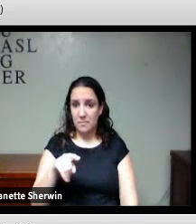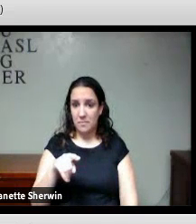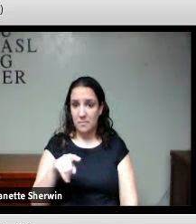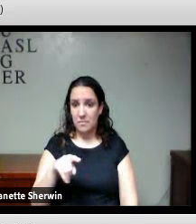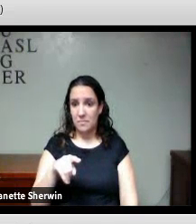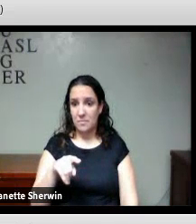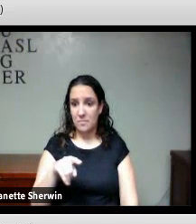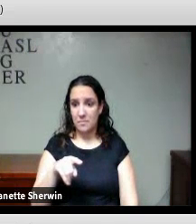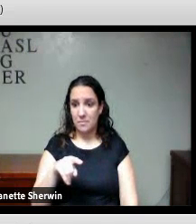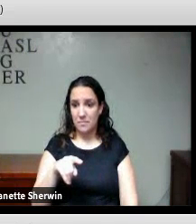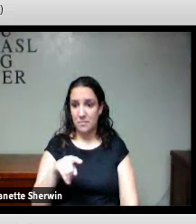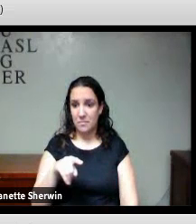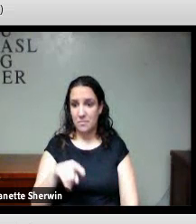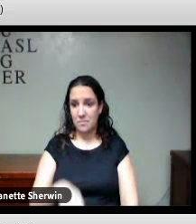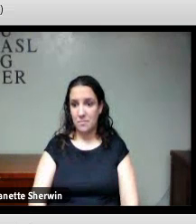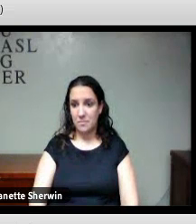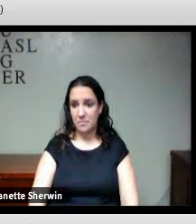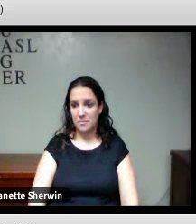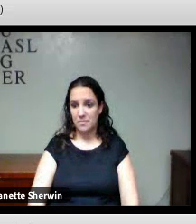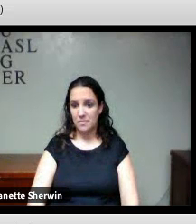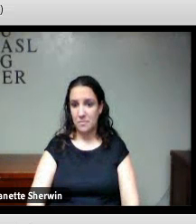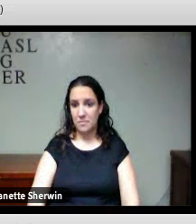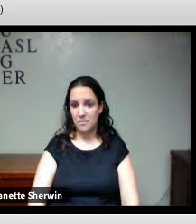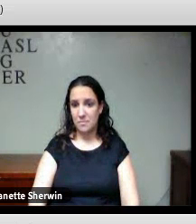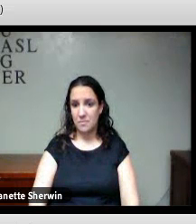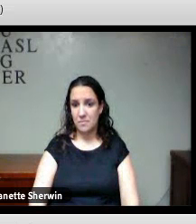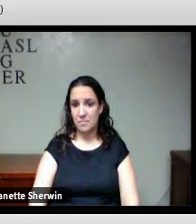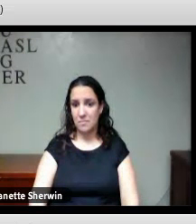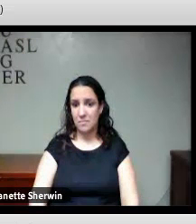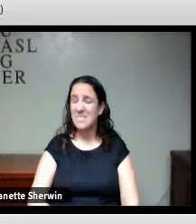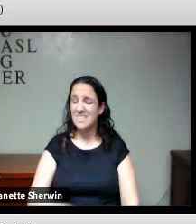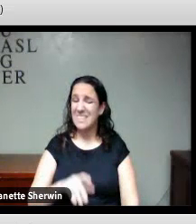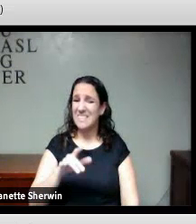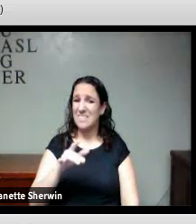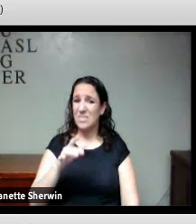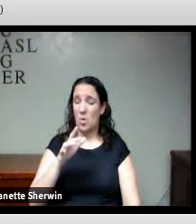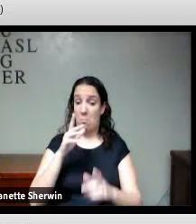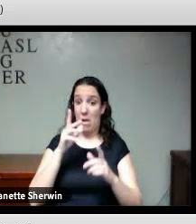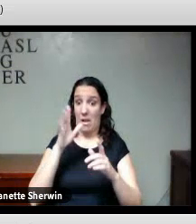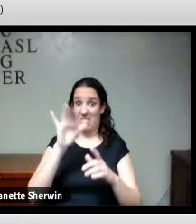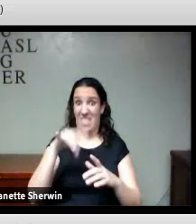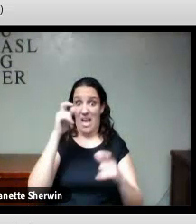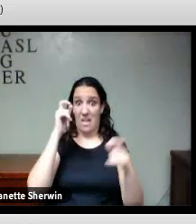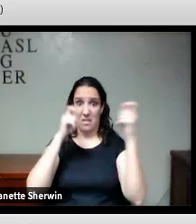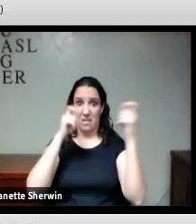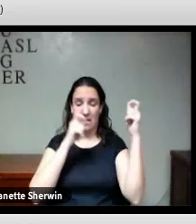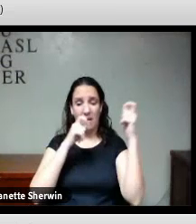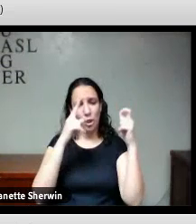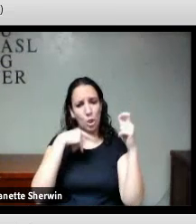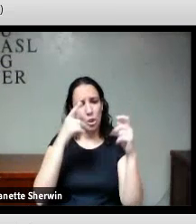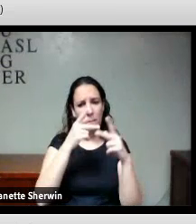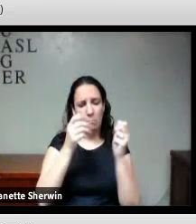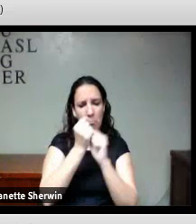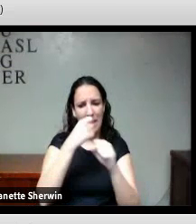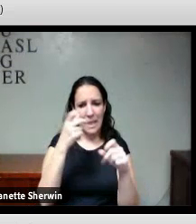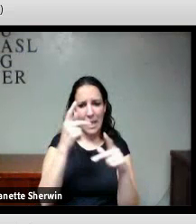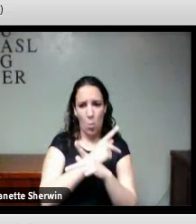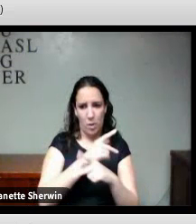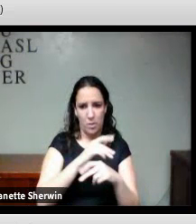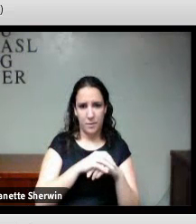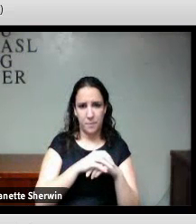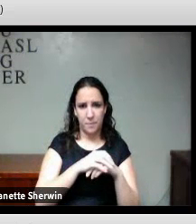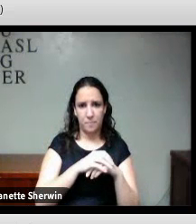believable, but you were less than believable. You actually made it worse by looking like this. Here's another thing we don't often think about. What